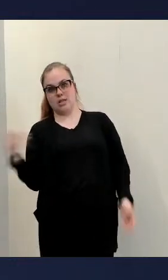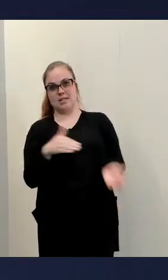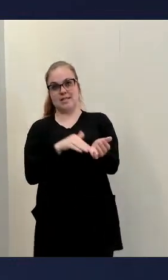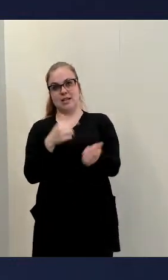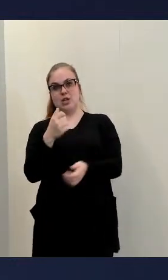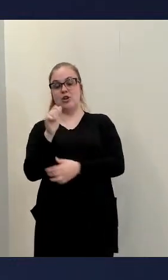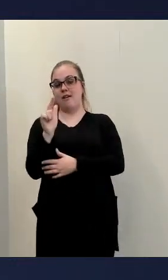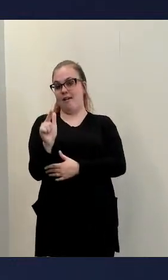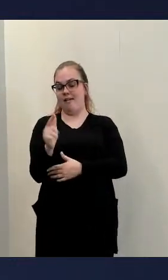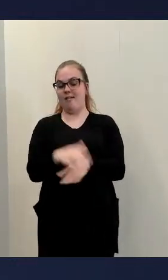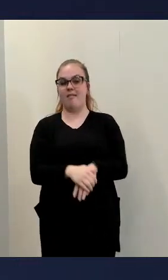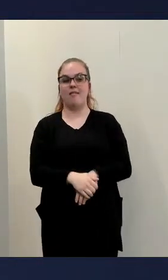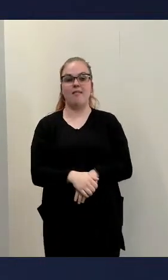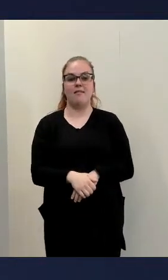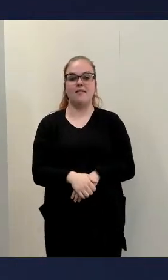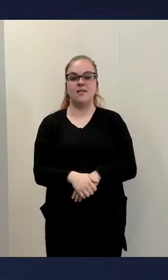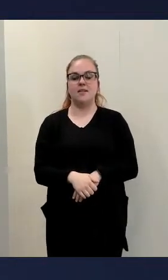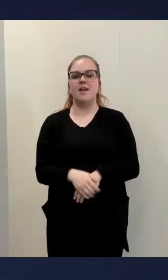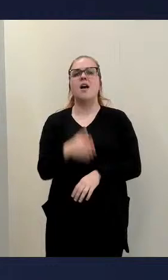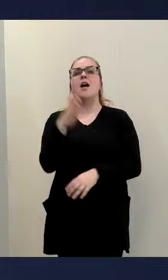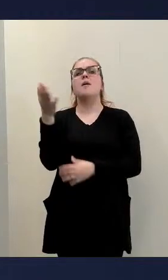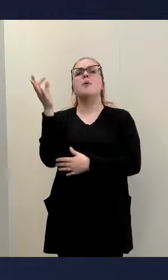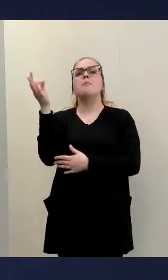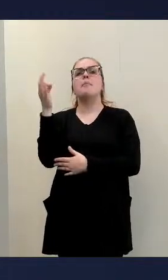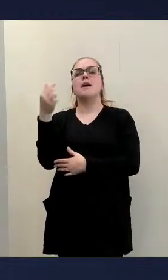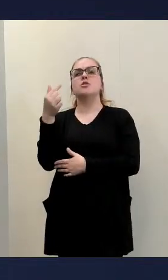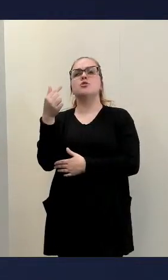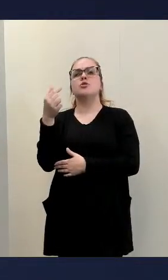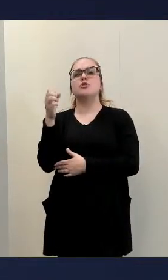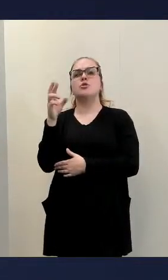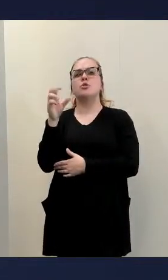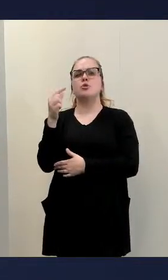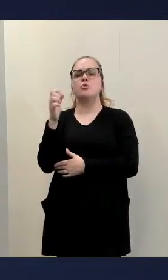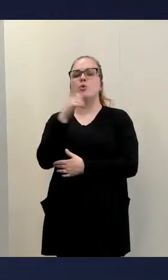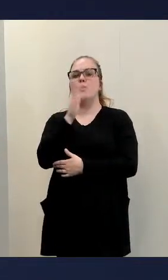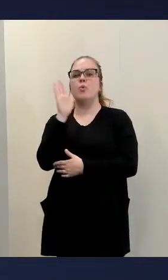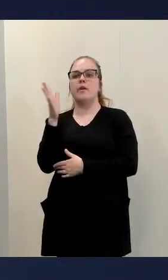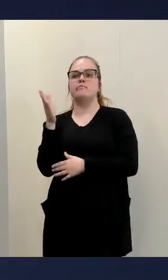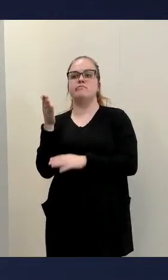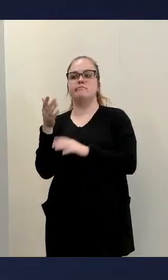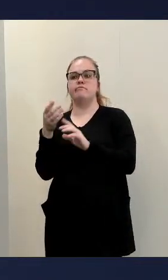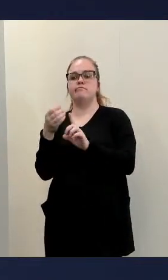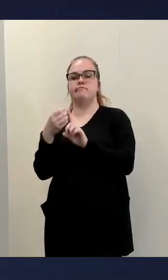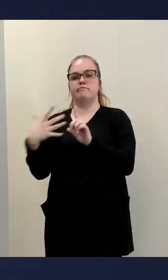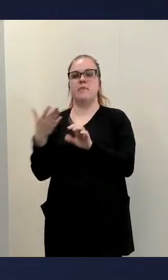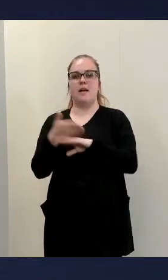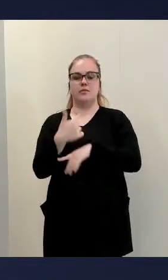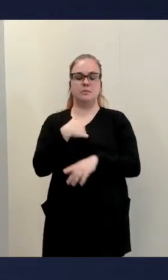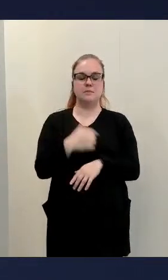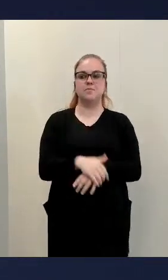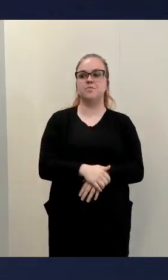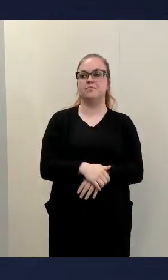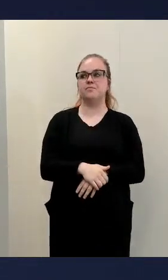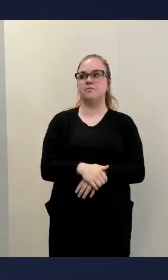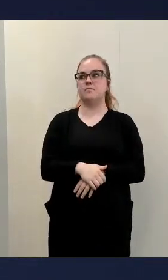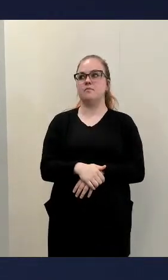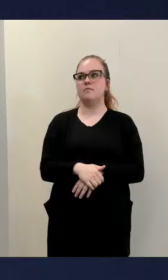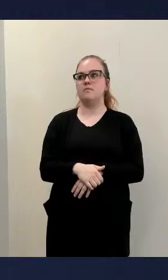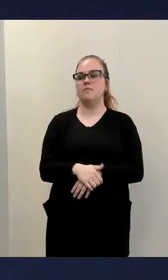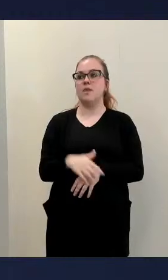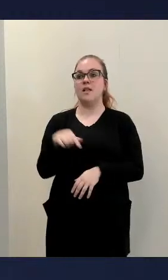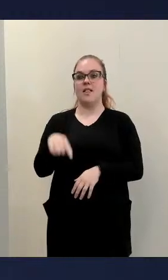Gail. And Pastor George, who you'll hear from after I speak. This is